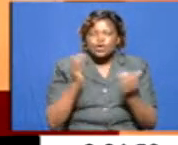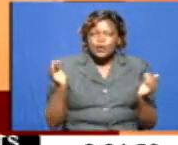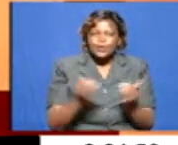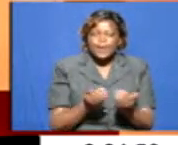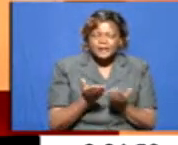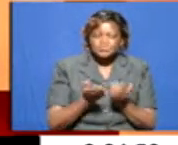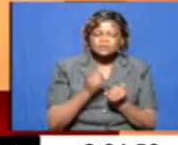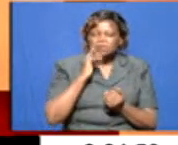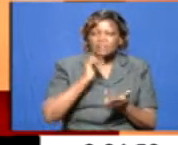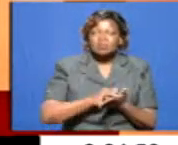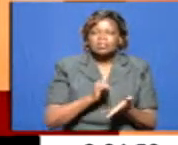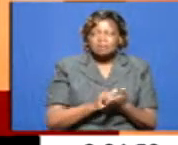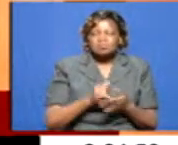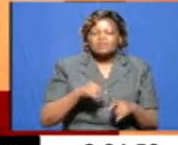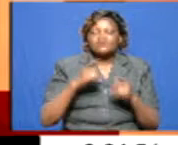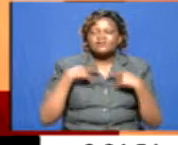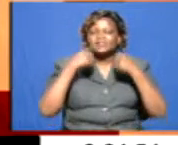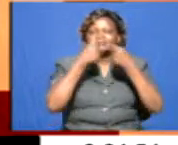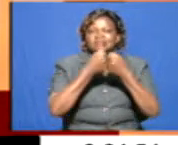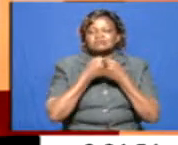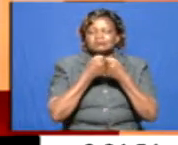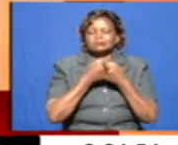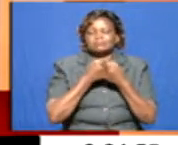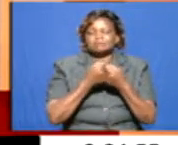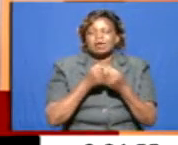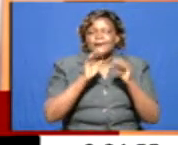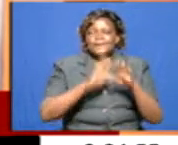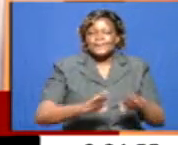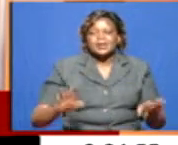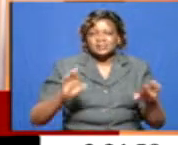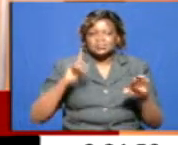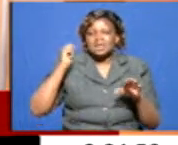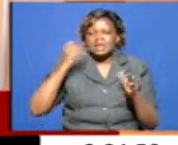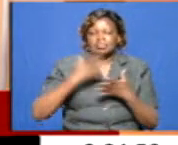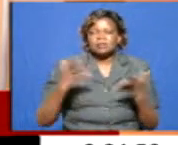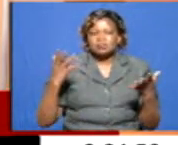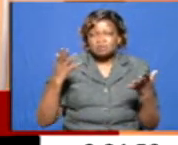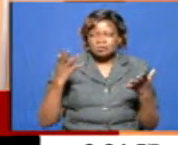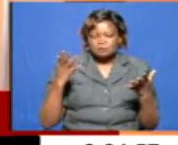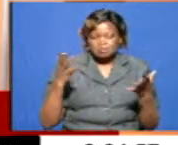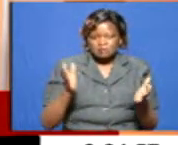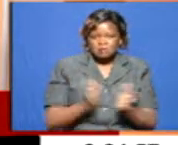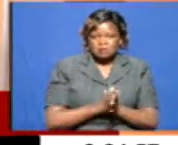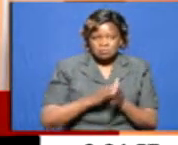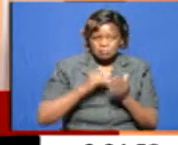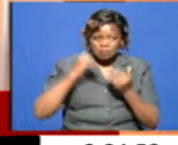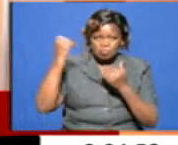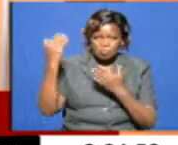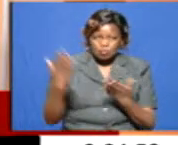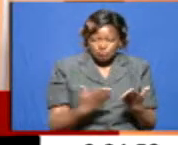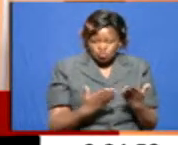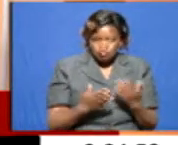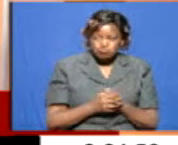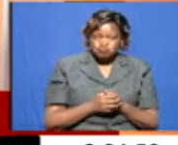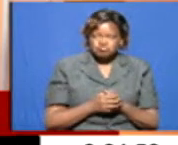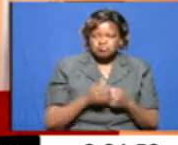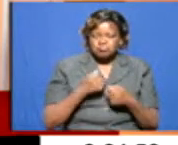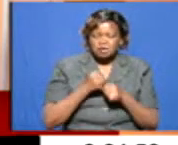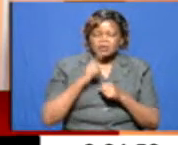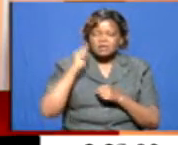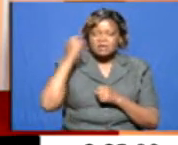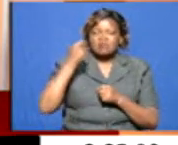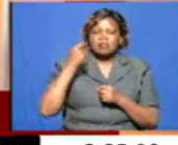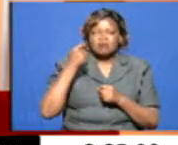say they are facing challenges in marketing their Kenyan products and have welcomed the Make It Kenya